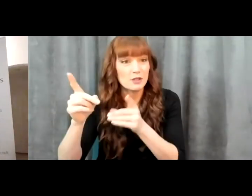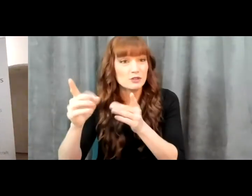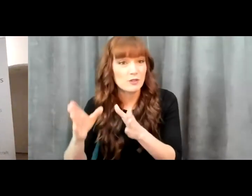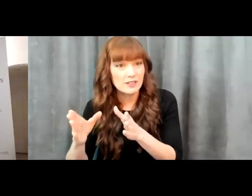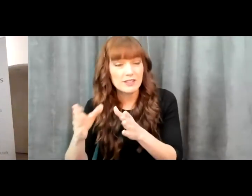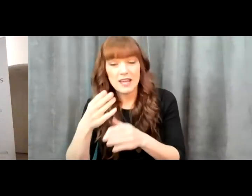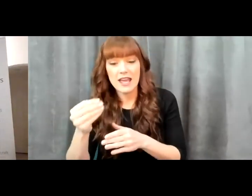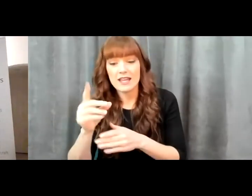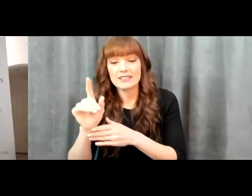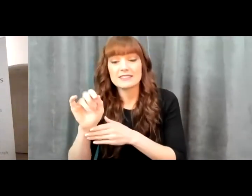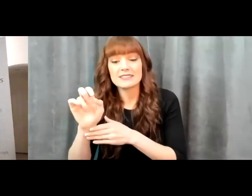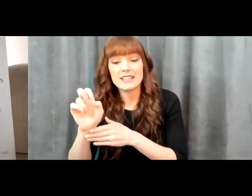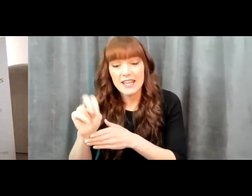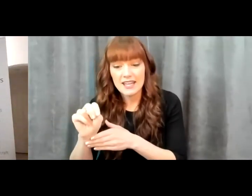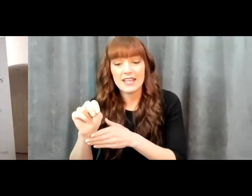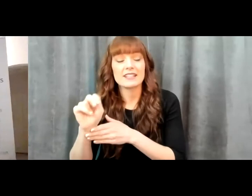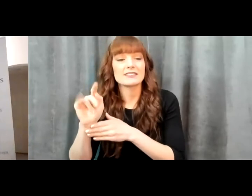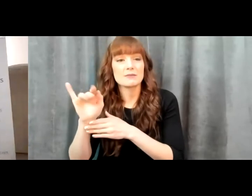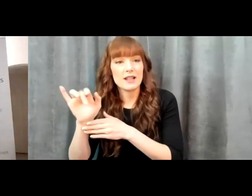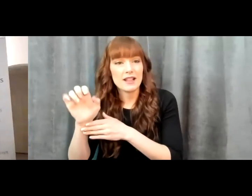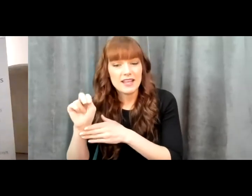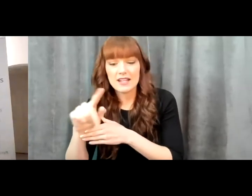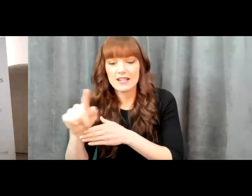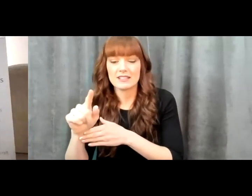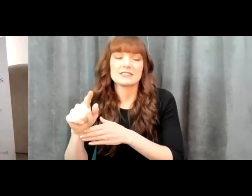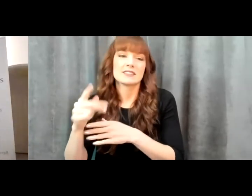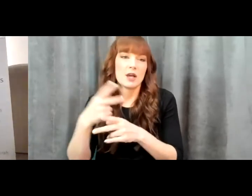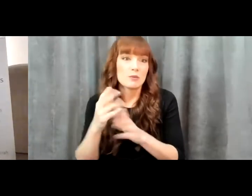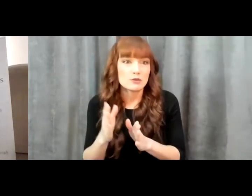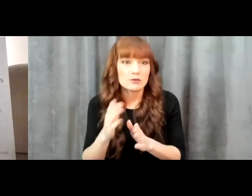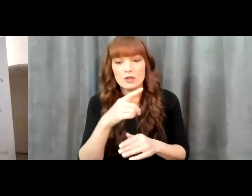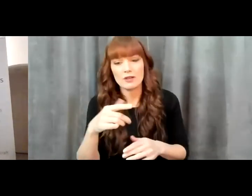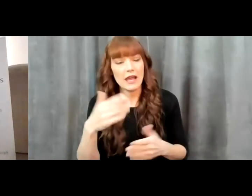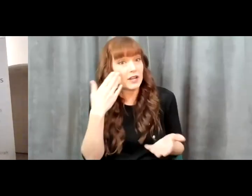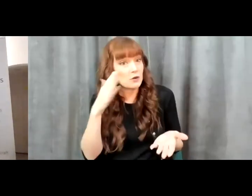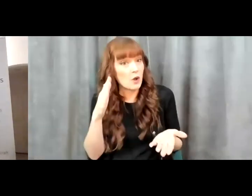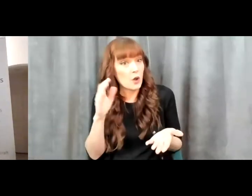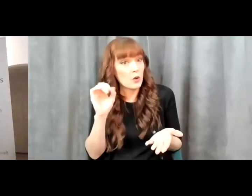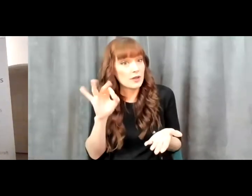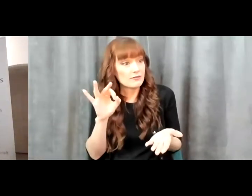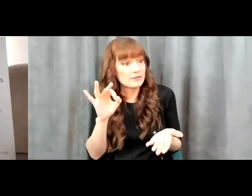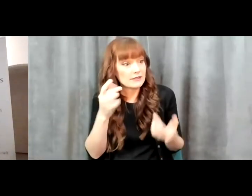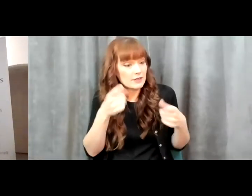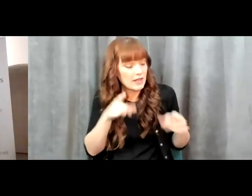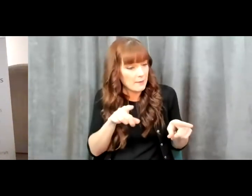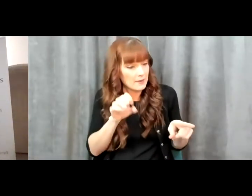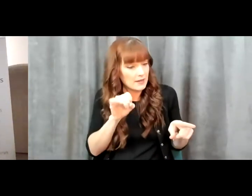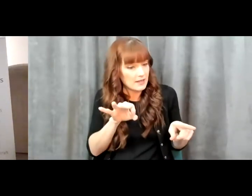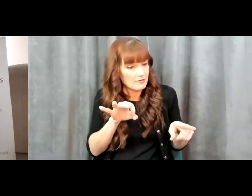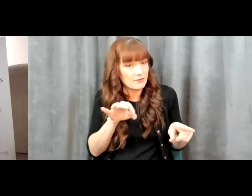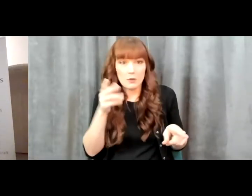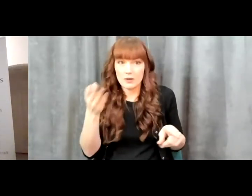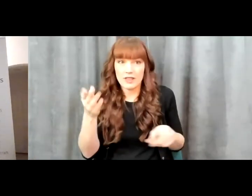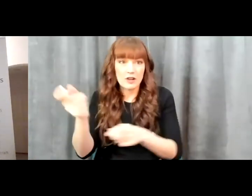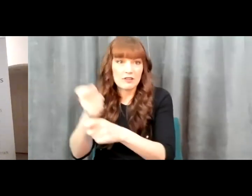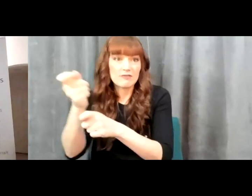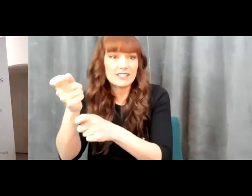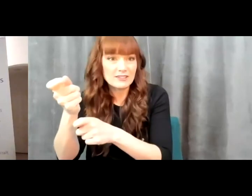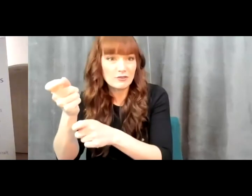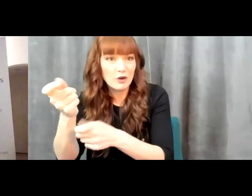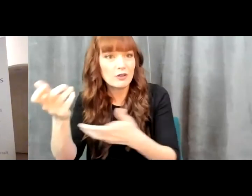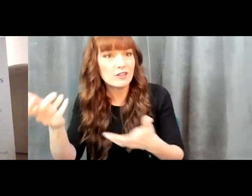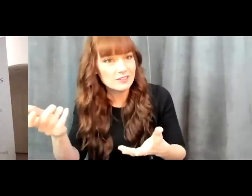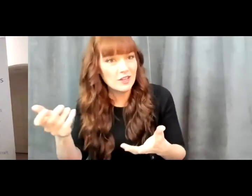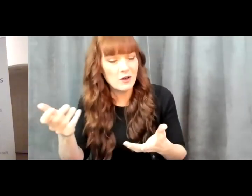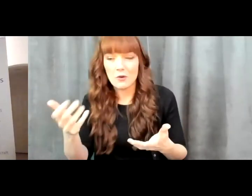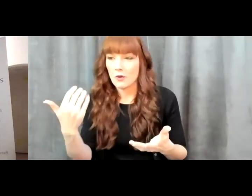Dan Samiljan as our producer. And I don't know if that would have happened had we been at a festival. And